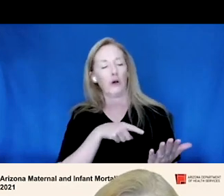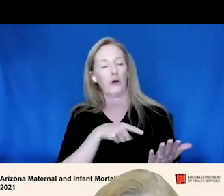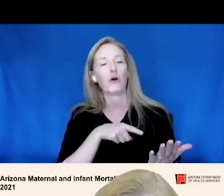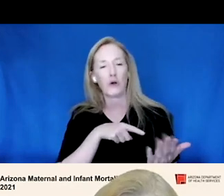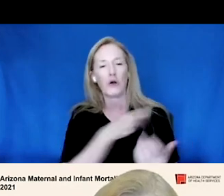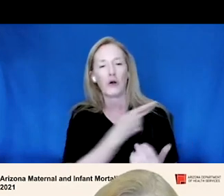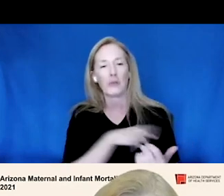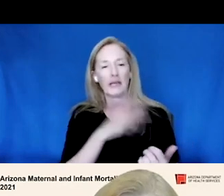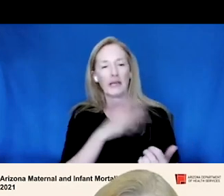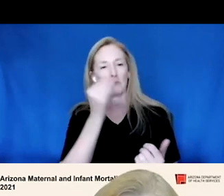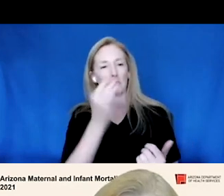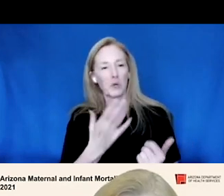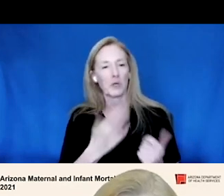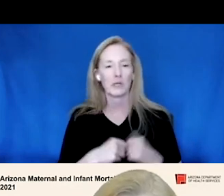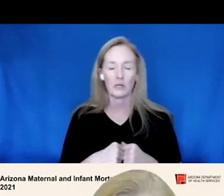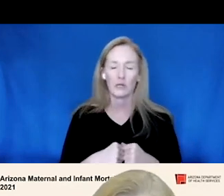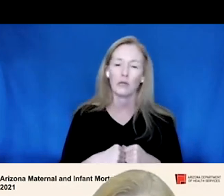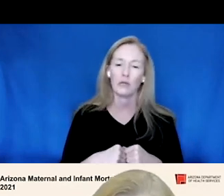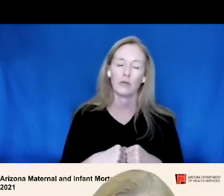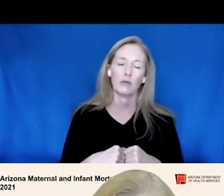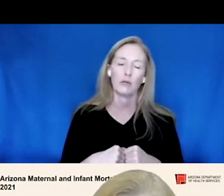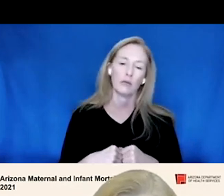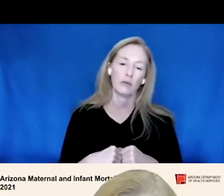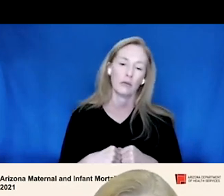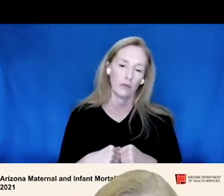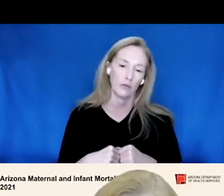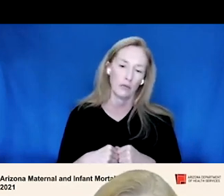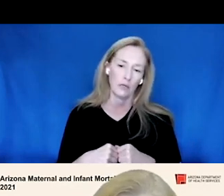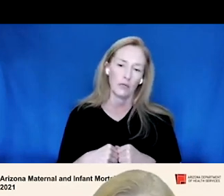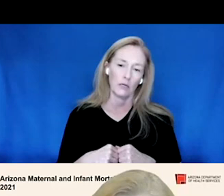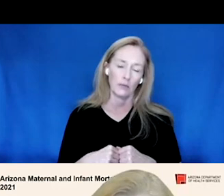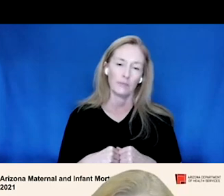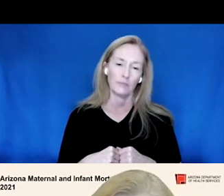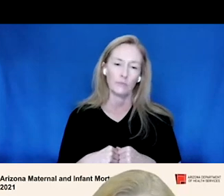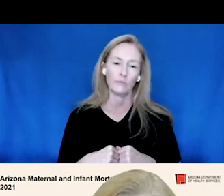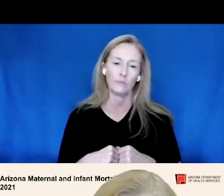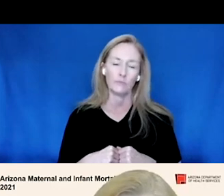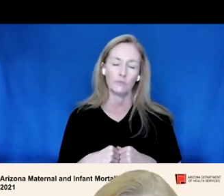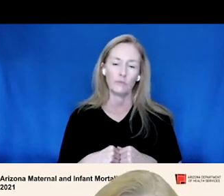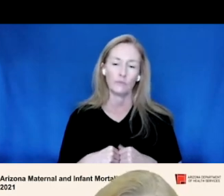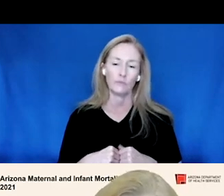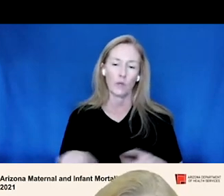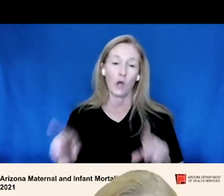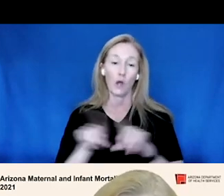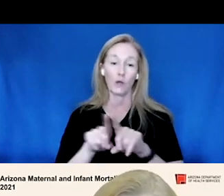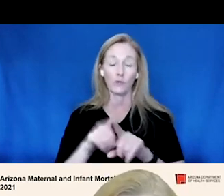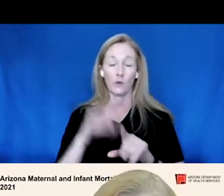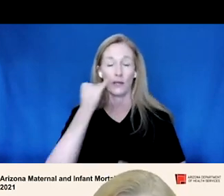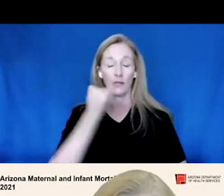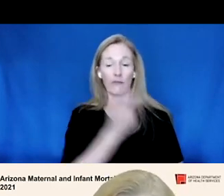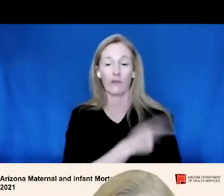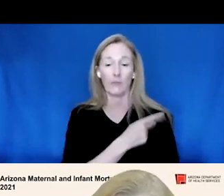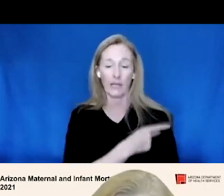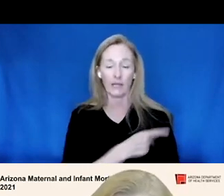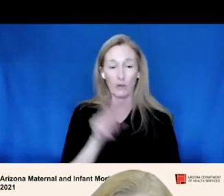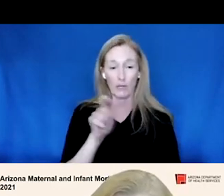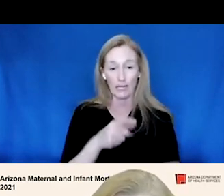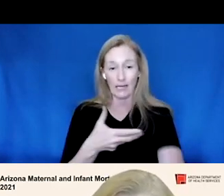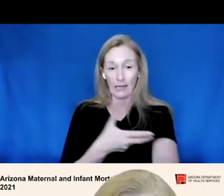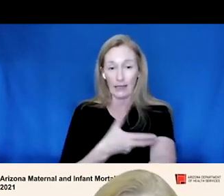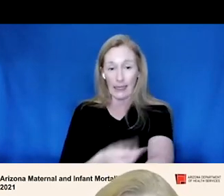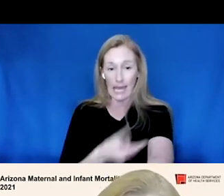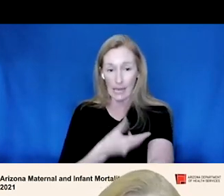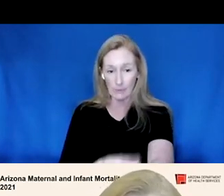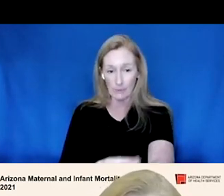How another thing that we tried was if a patient needed labs, we would get